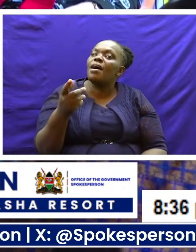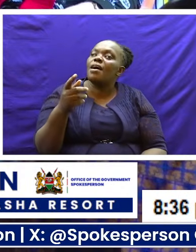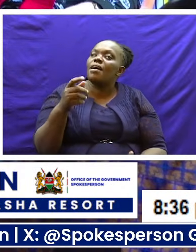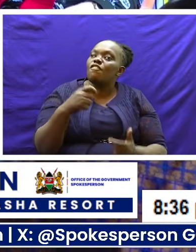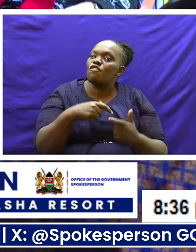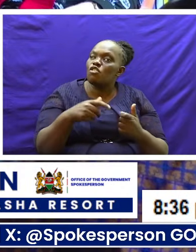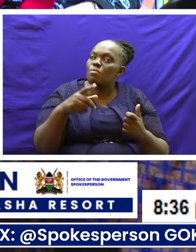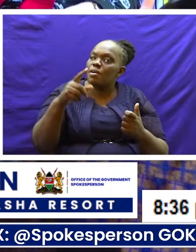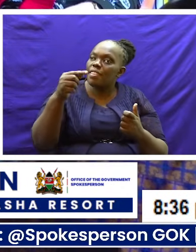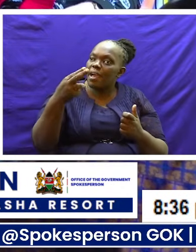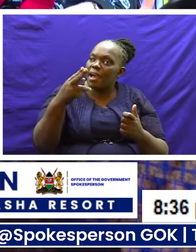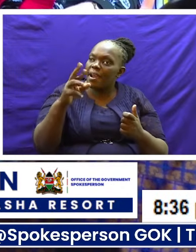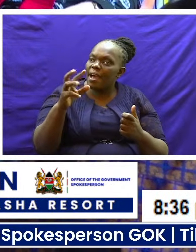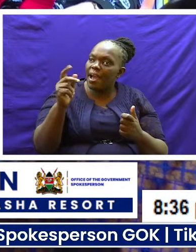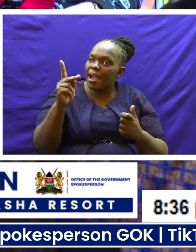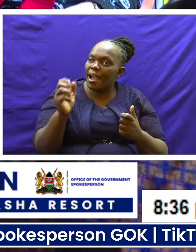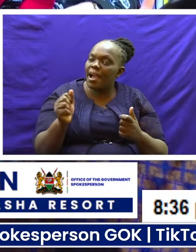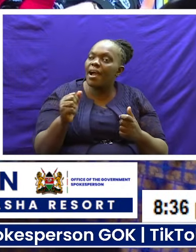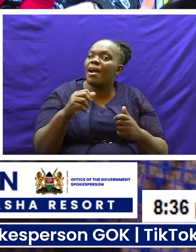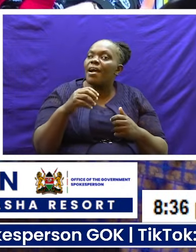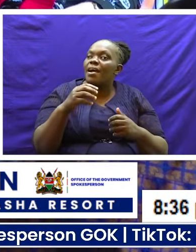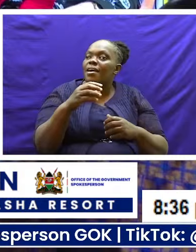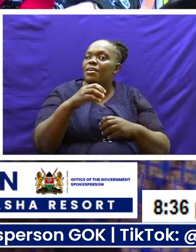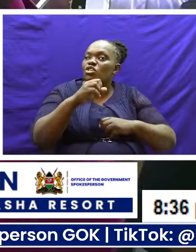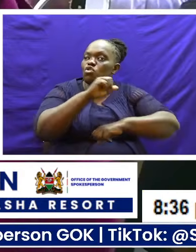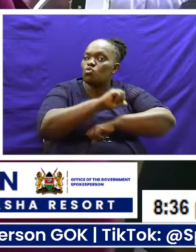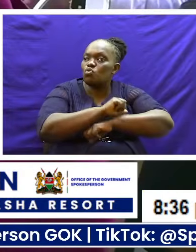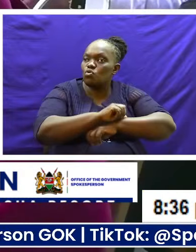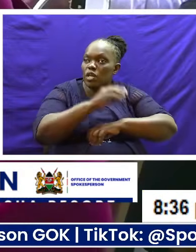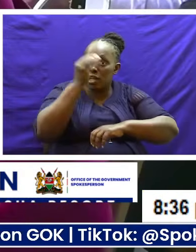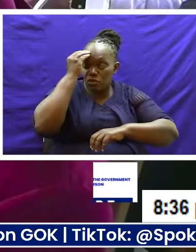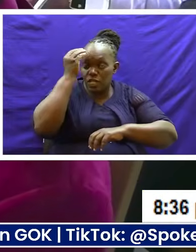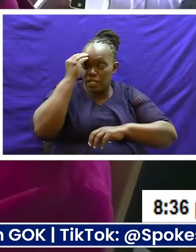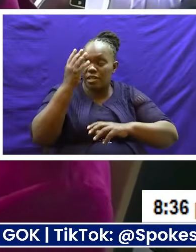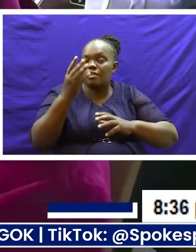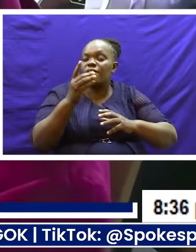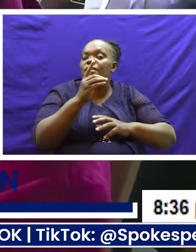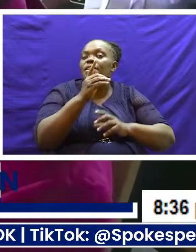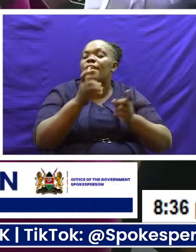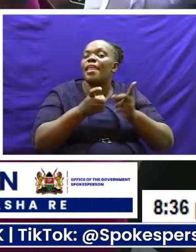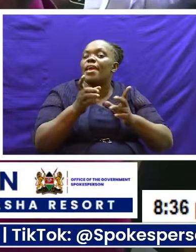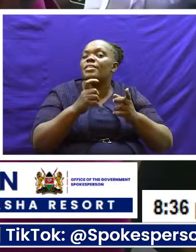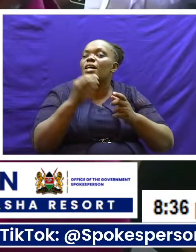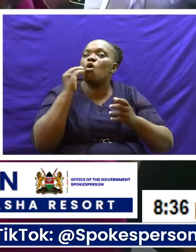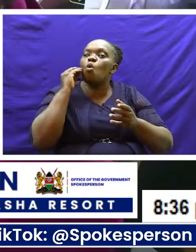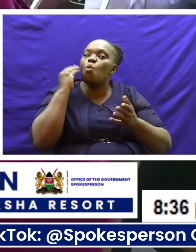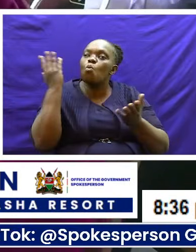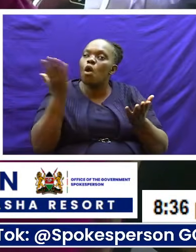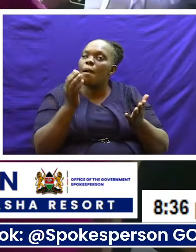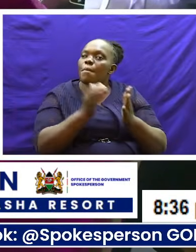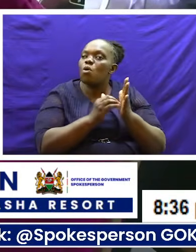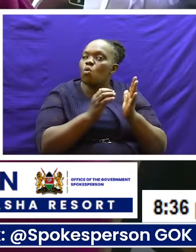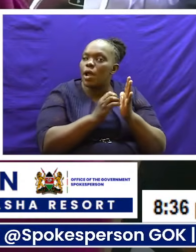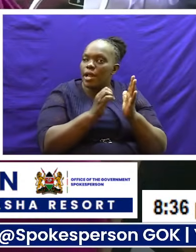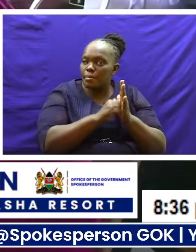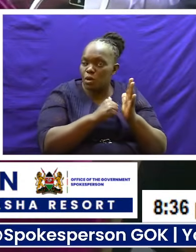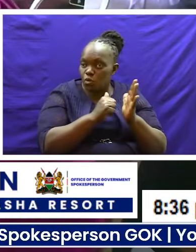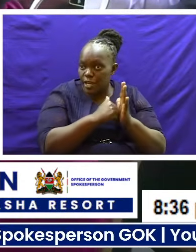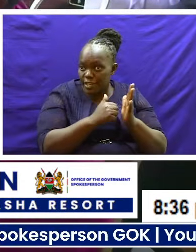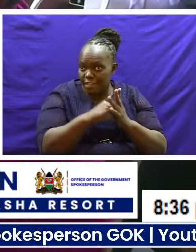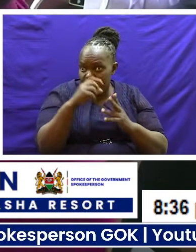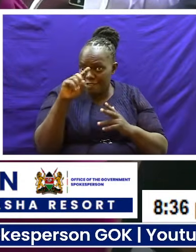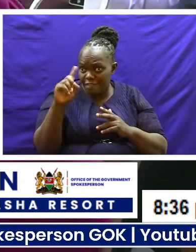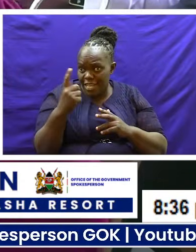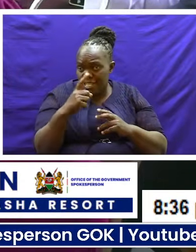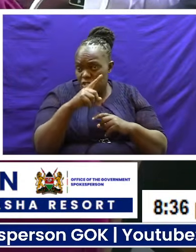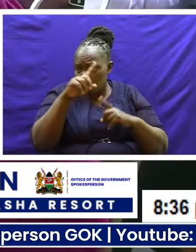from Tharaka University, serving as the academic director, and I come from Makueni. What is your question? Okay, first before the question, I